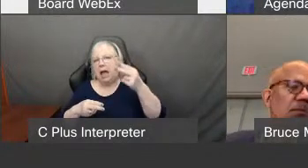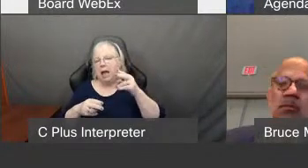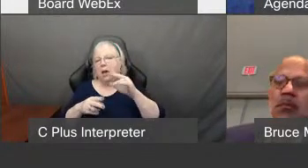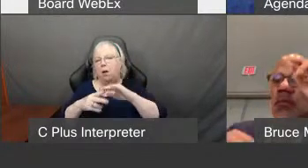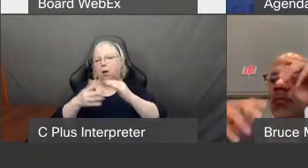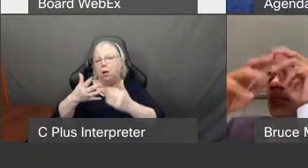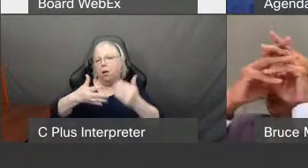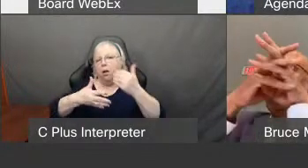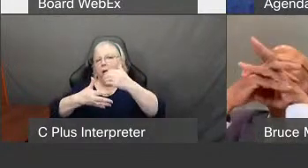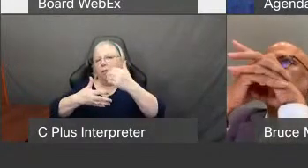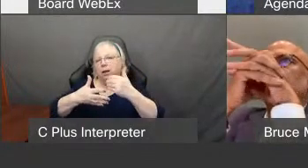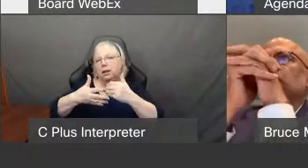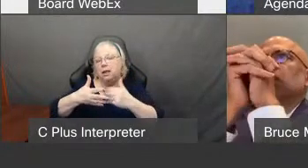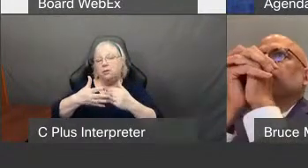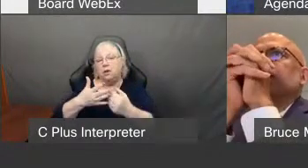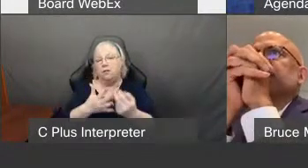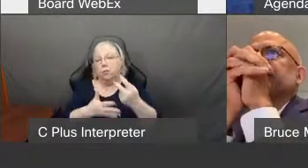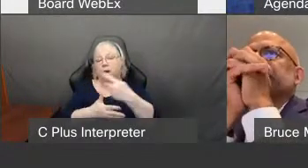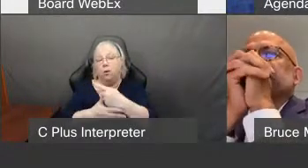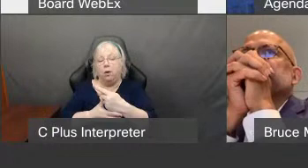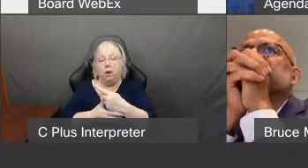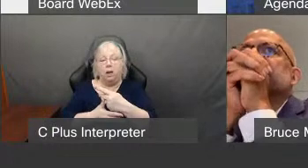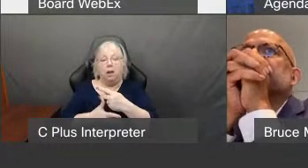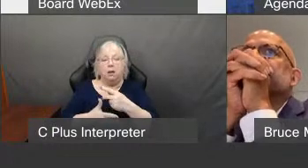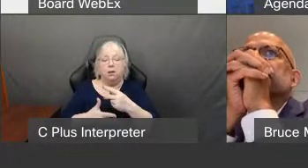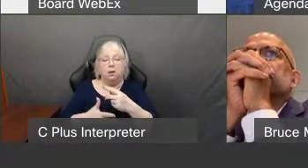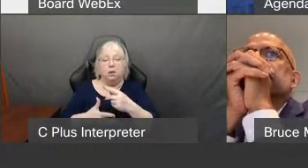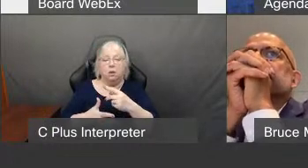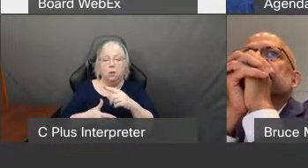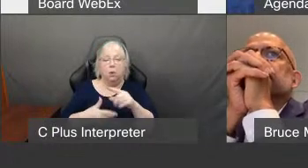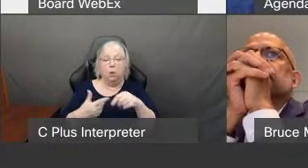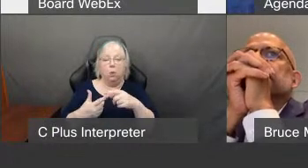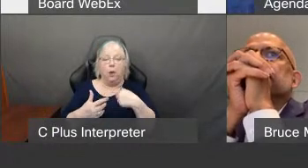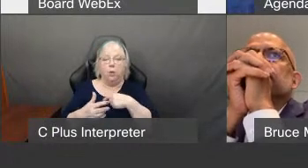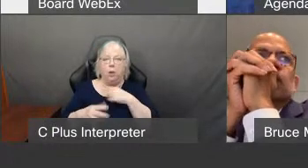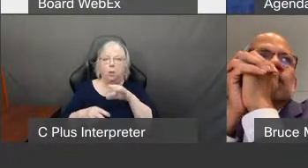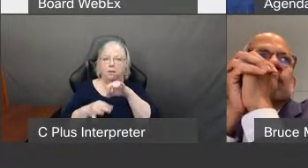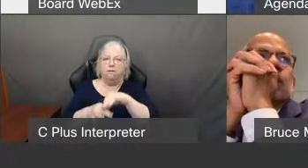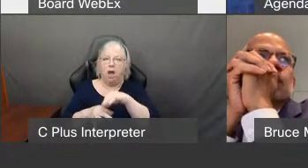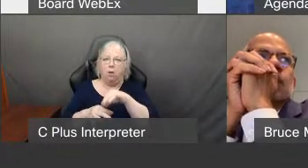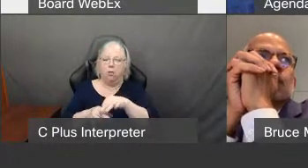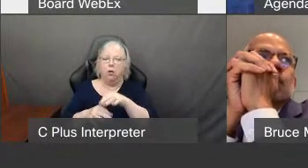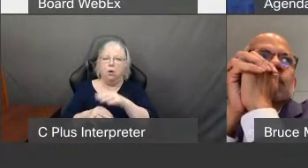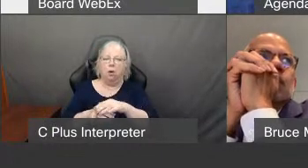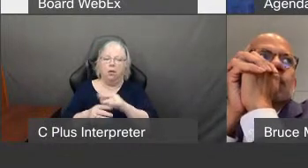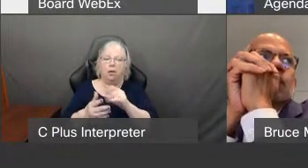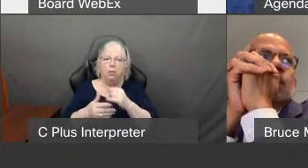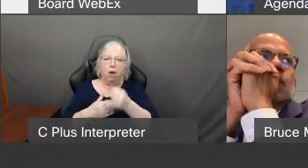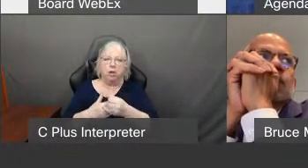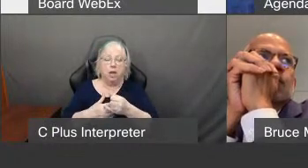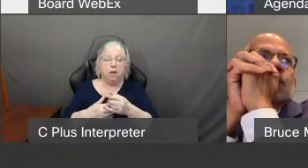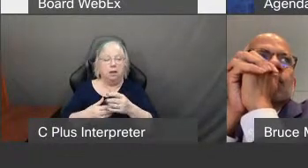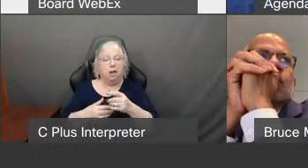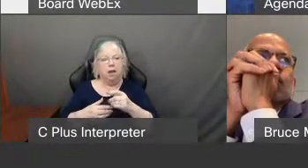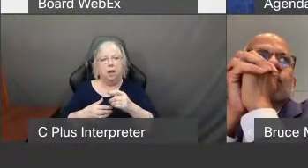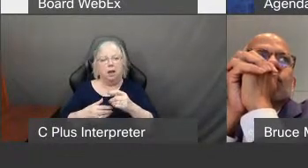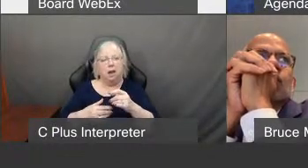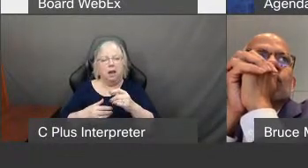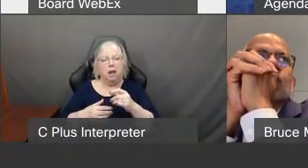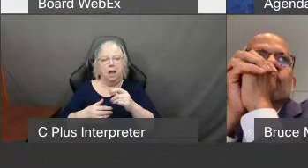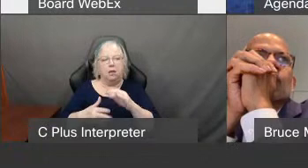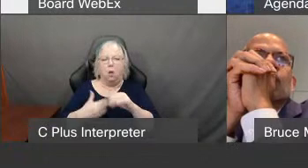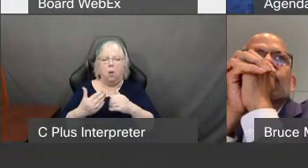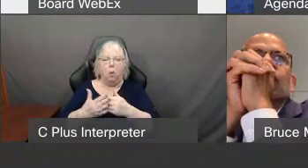of priorities when we would vote on what these projects were. And if I want, the